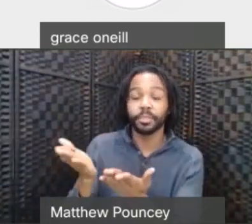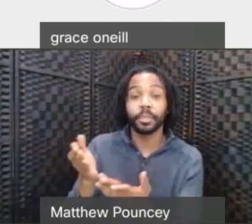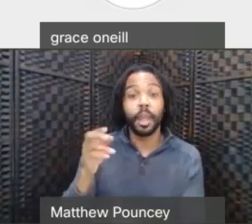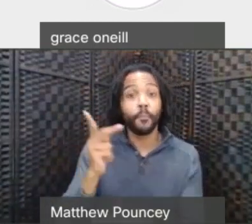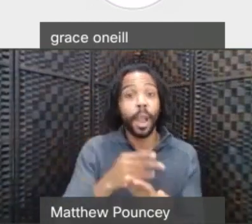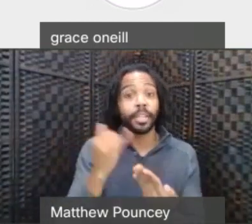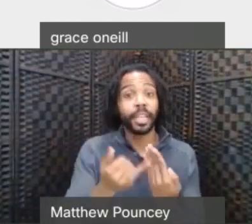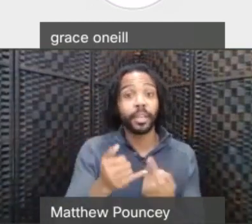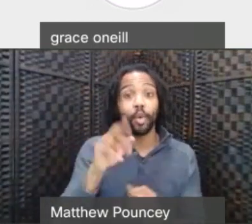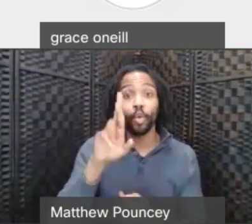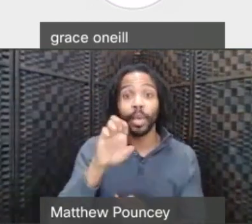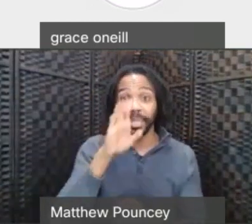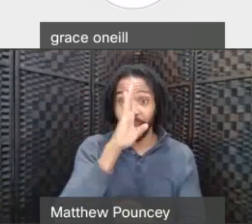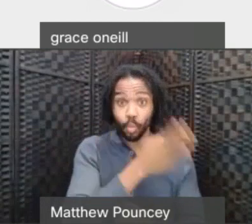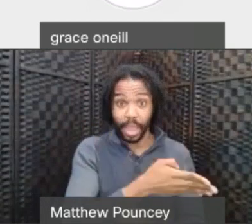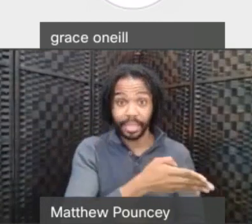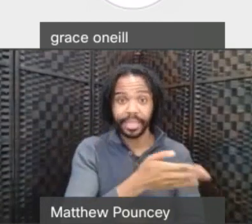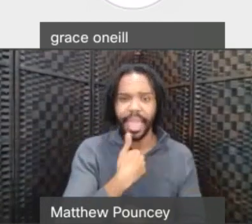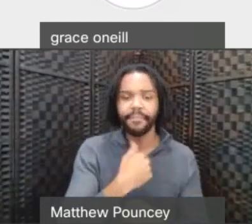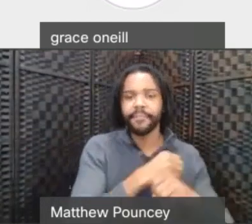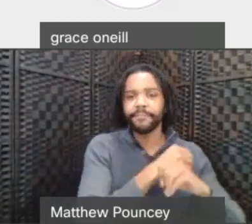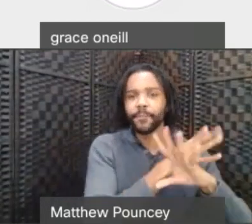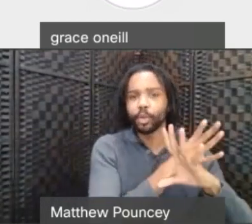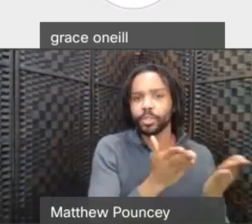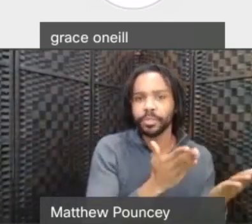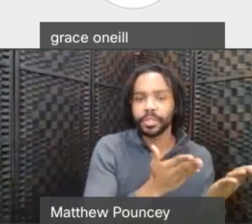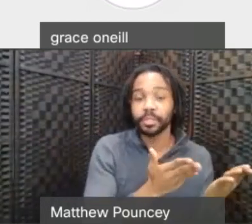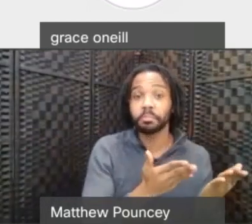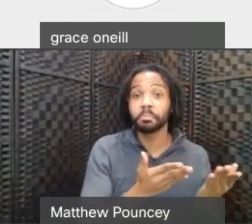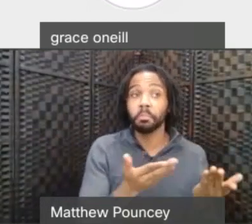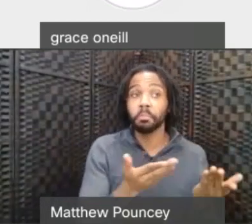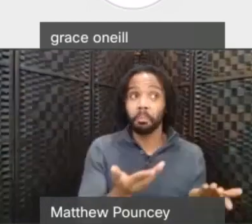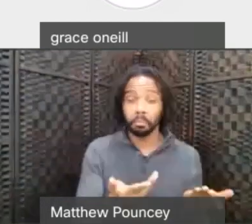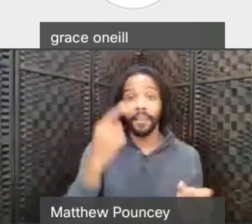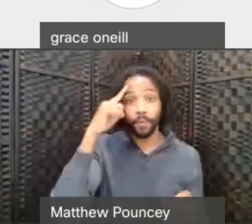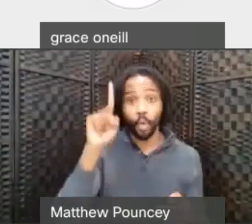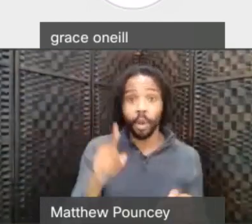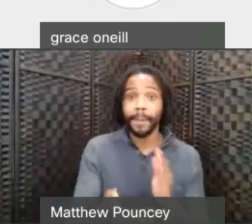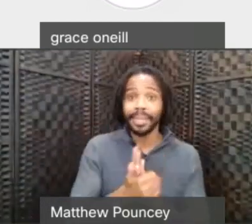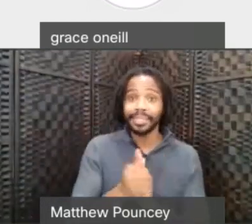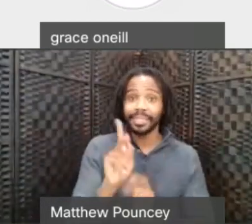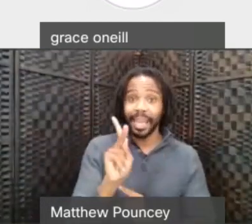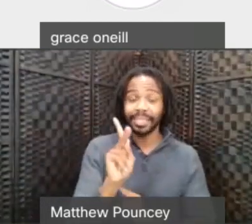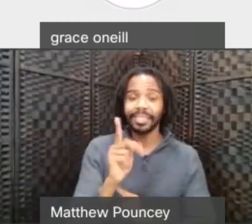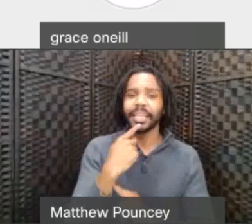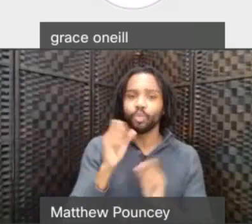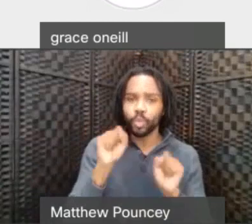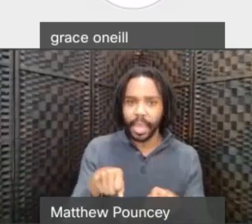virtual services. According to the Appendix K, you can bill for virtual and residential services at the same